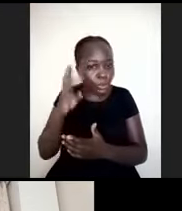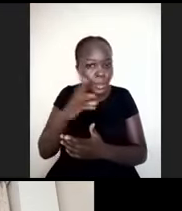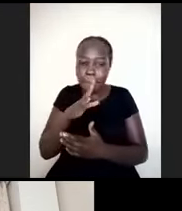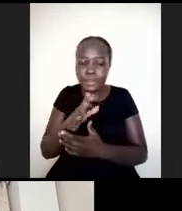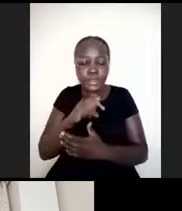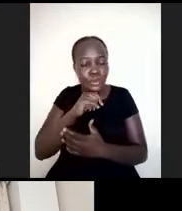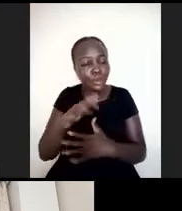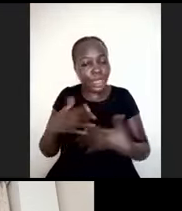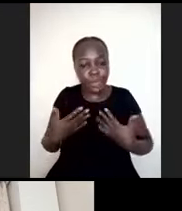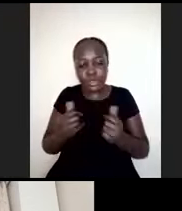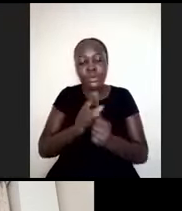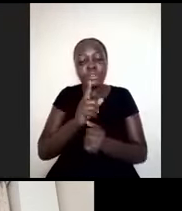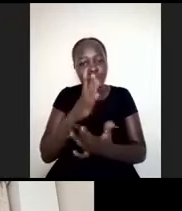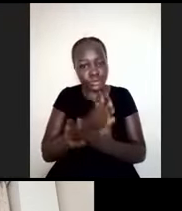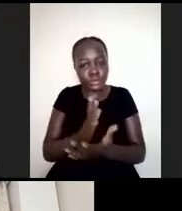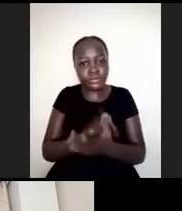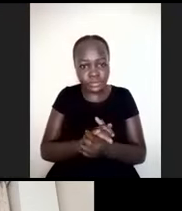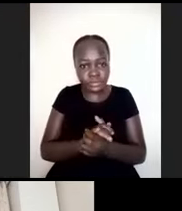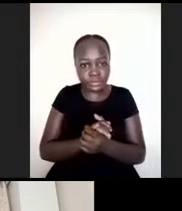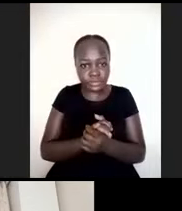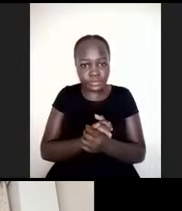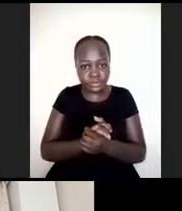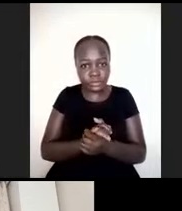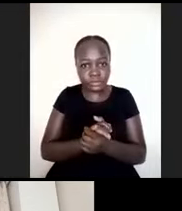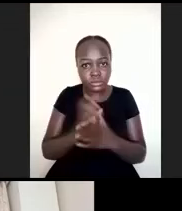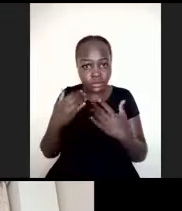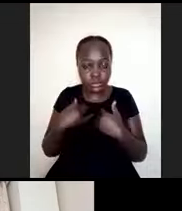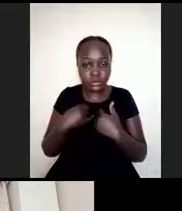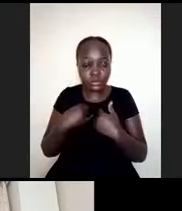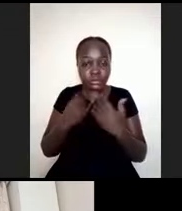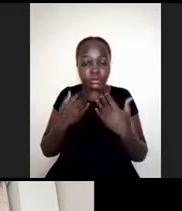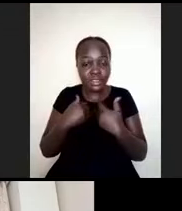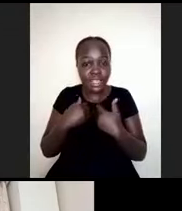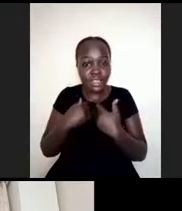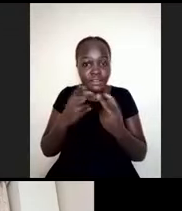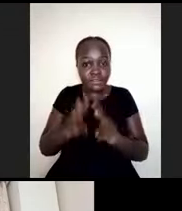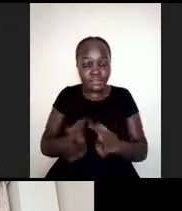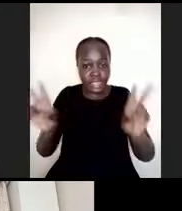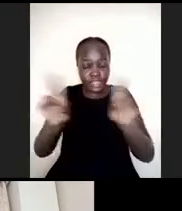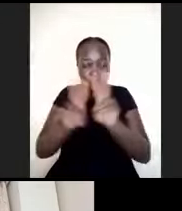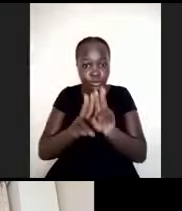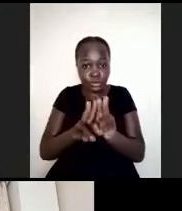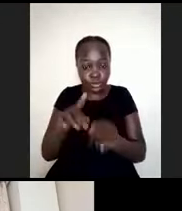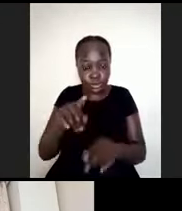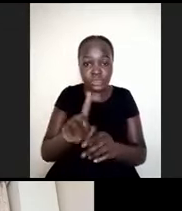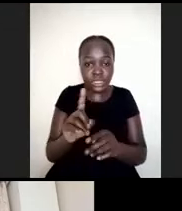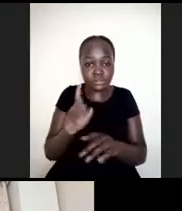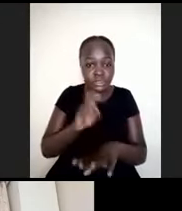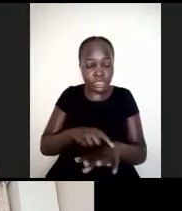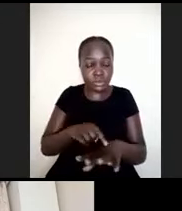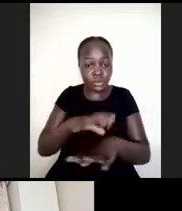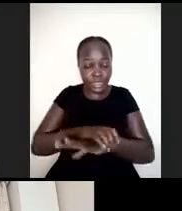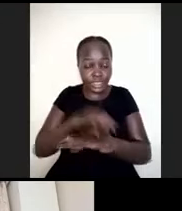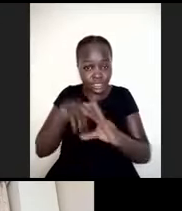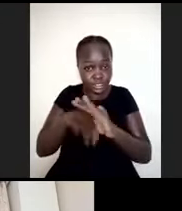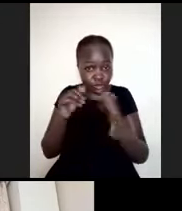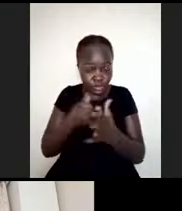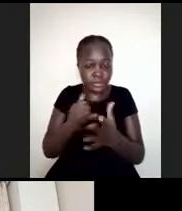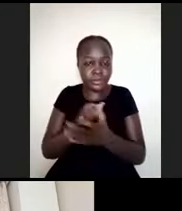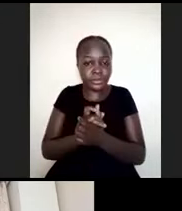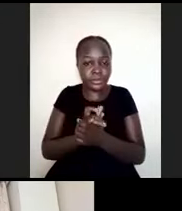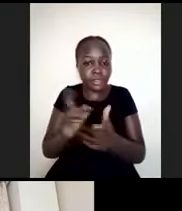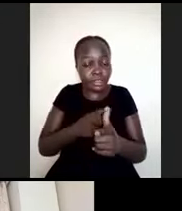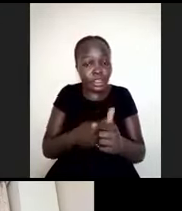happy with you. Yeah, so there's a form of devaluing. You devalue yourself when you get into it. Then of course it brings